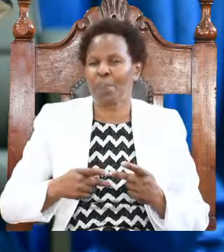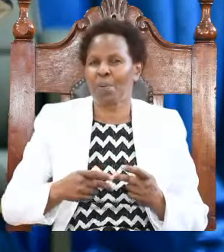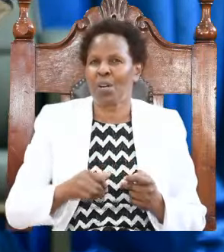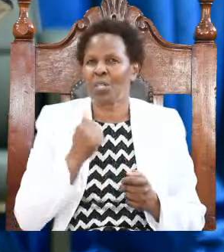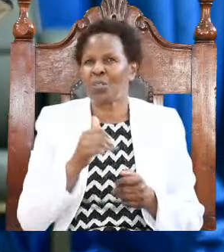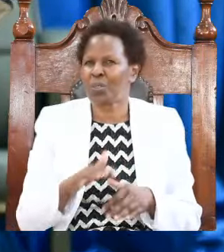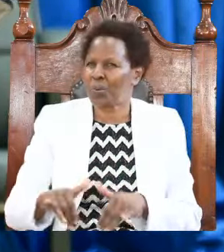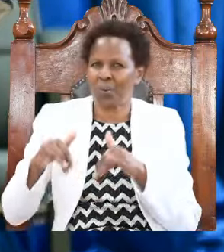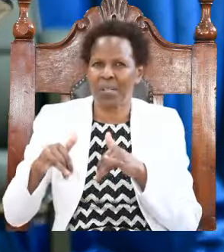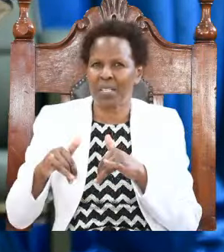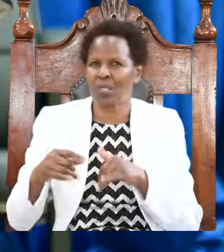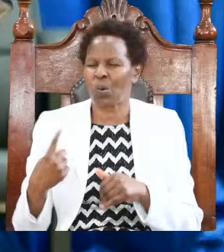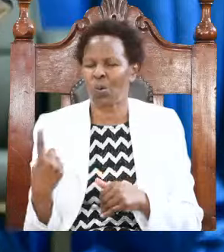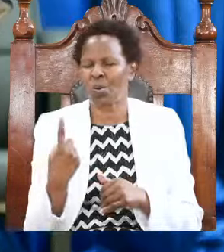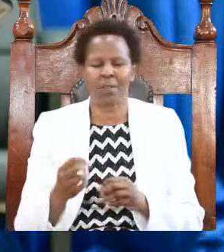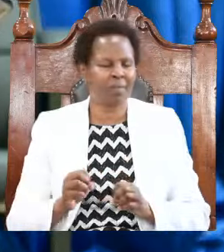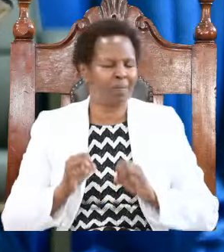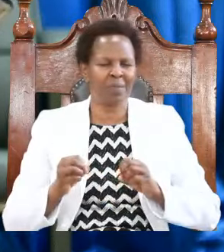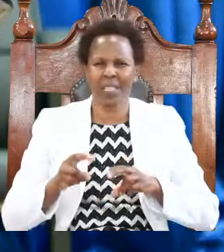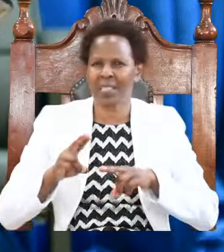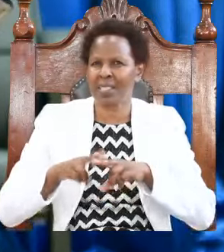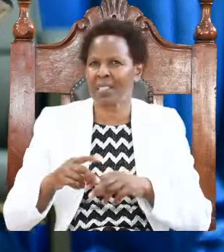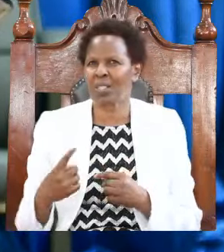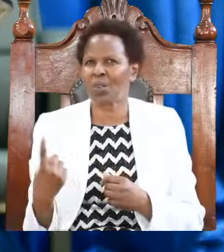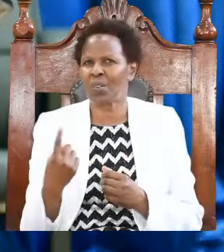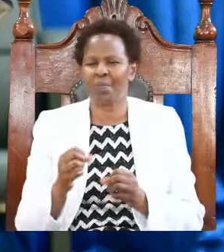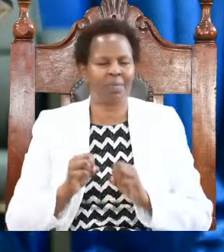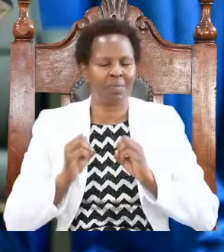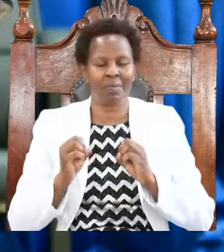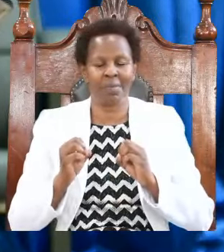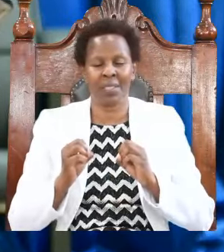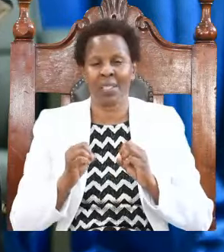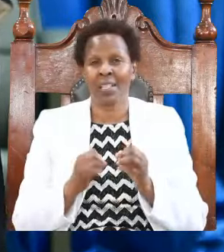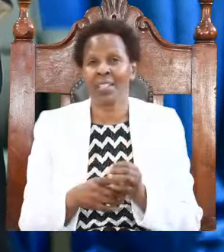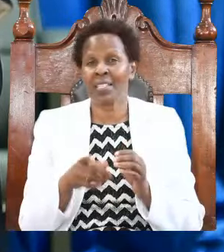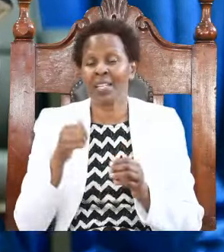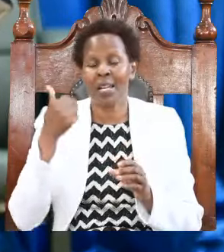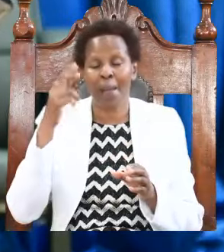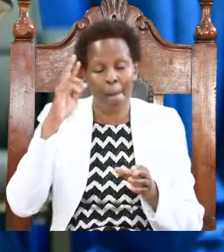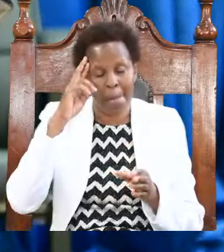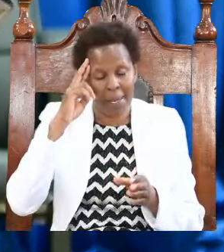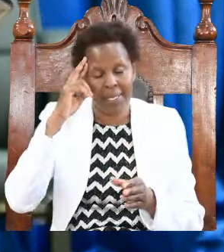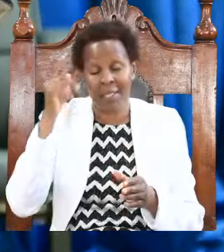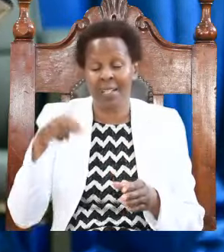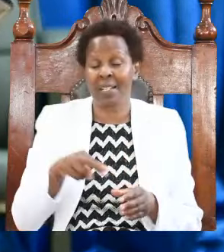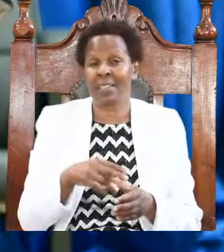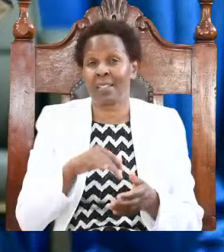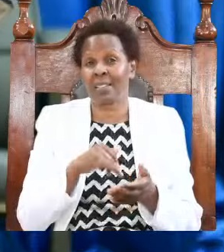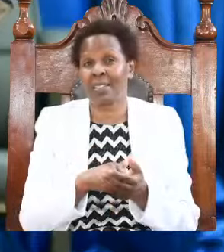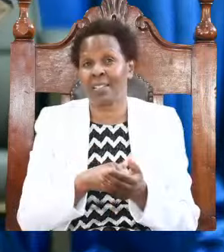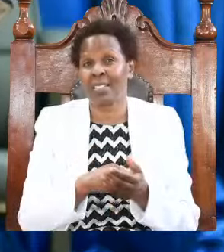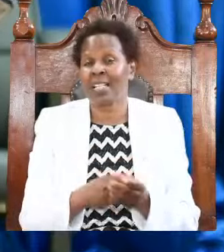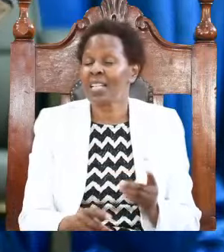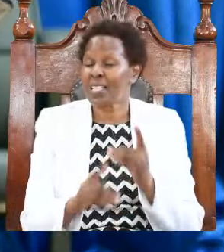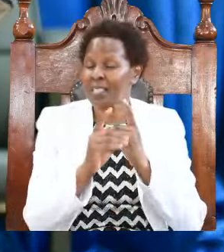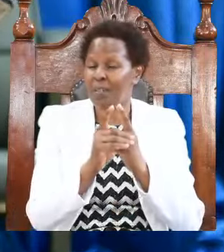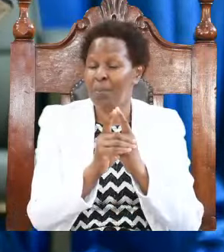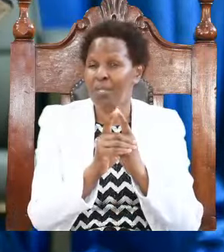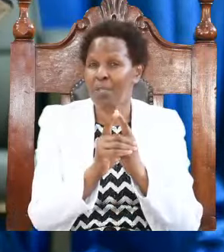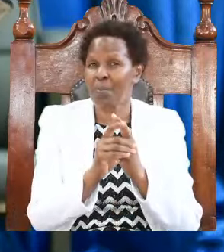just wait. They do not just sit. And this reminds us that discipleship doesn't happen by